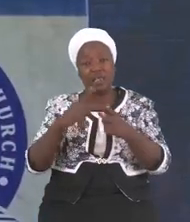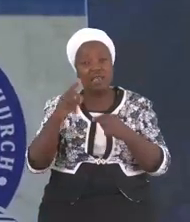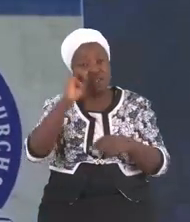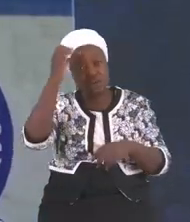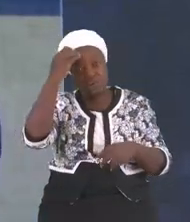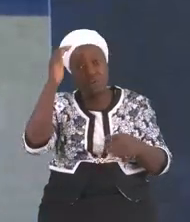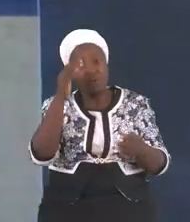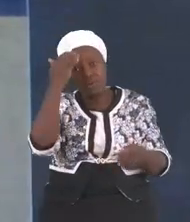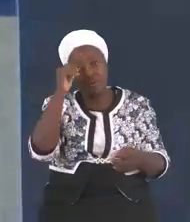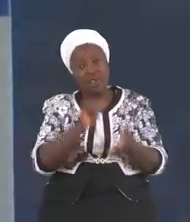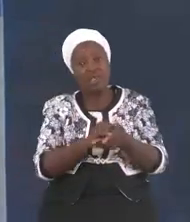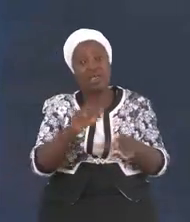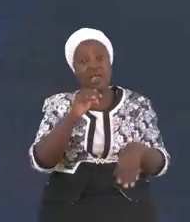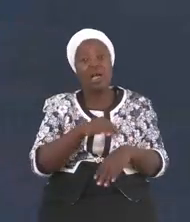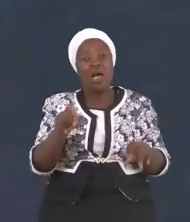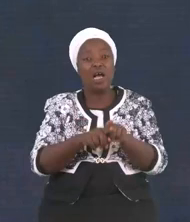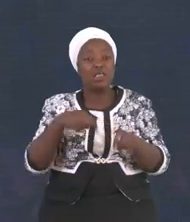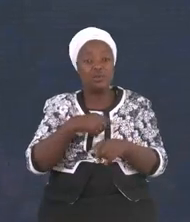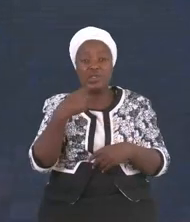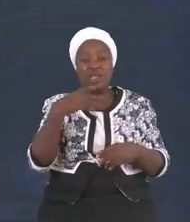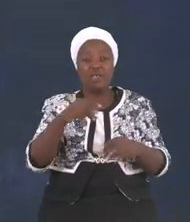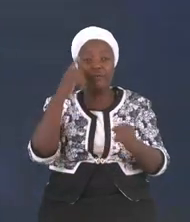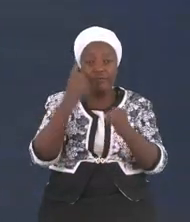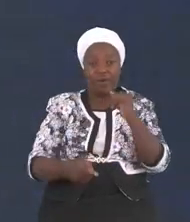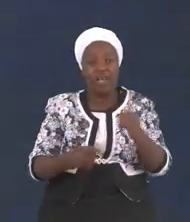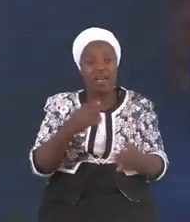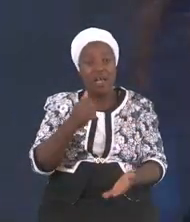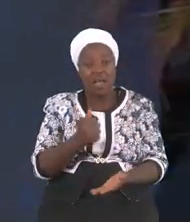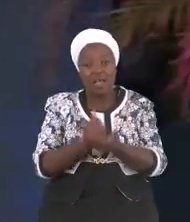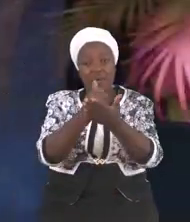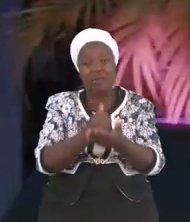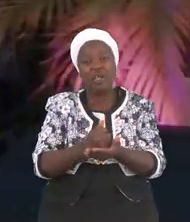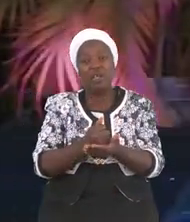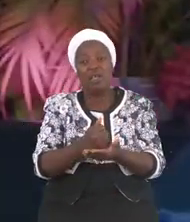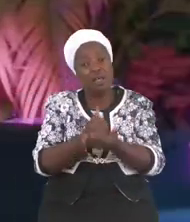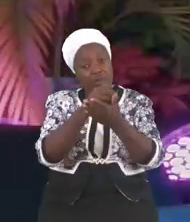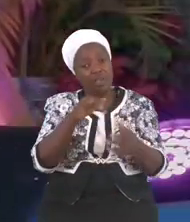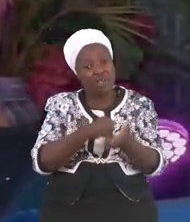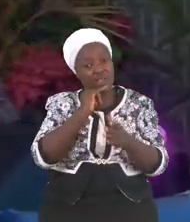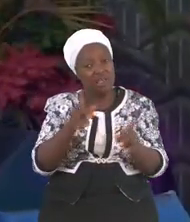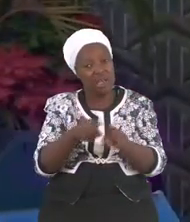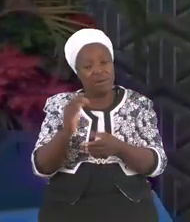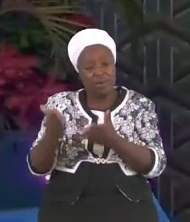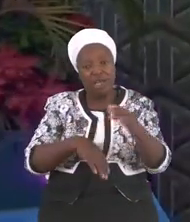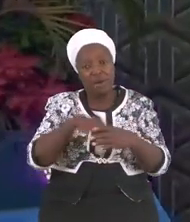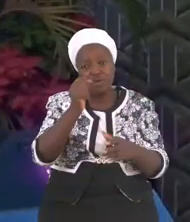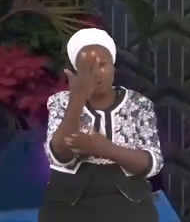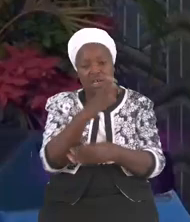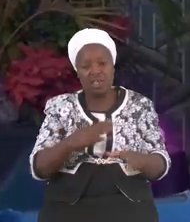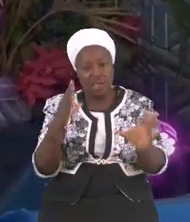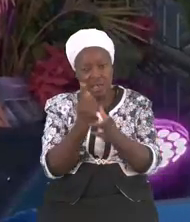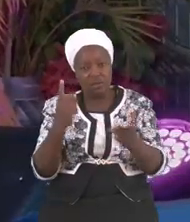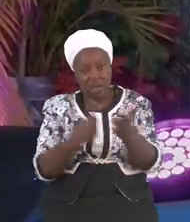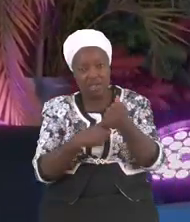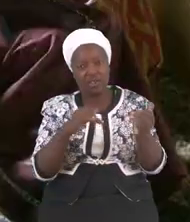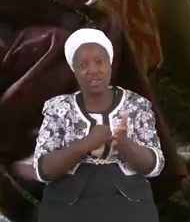as we say the final amen, it's like stretching out your hand and you catch it. That's the faith. I see that